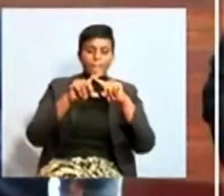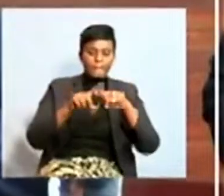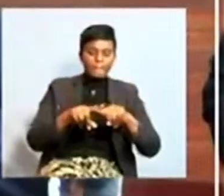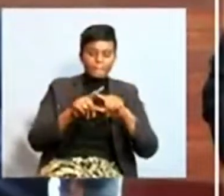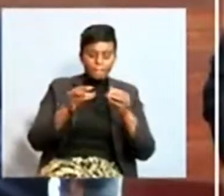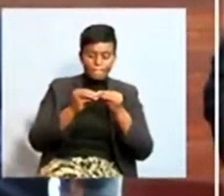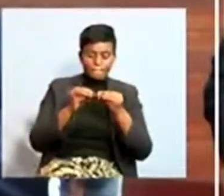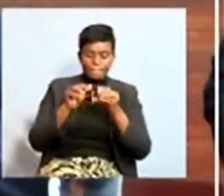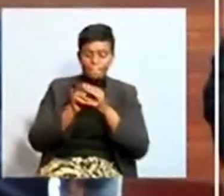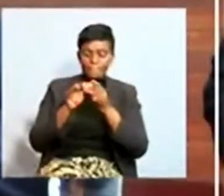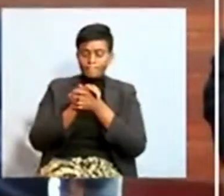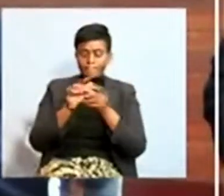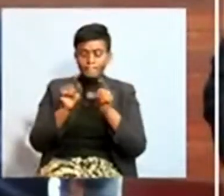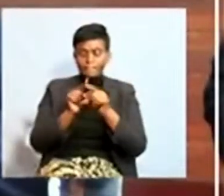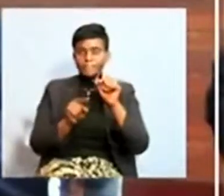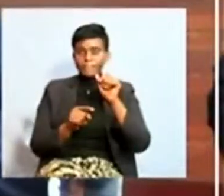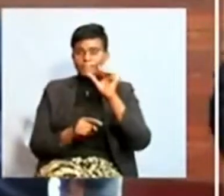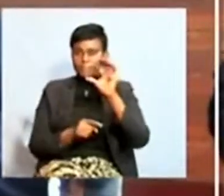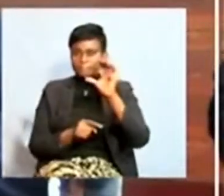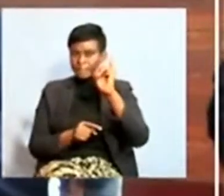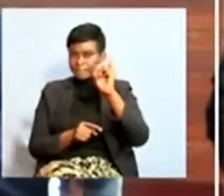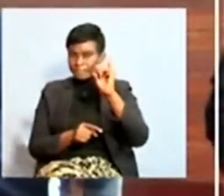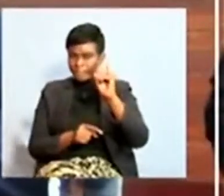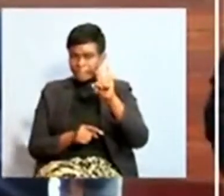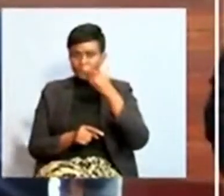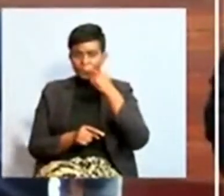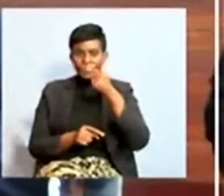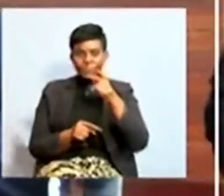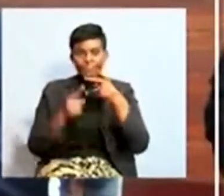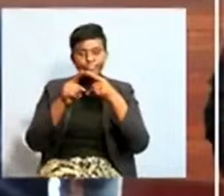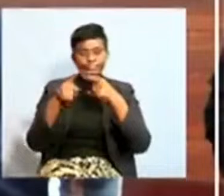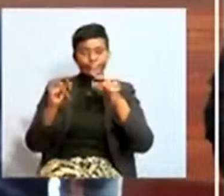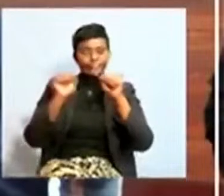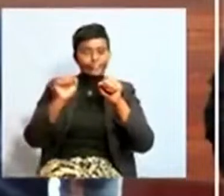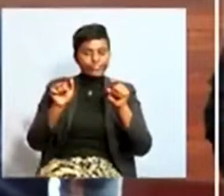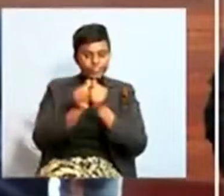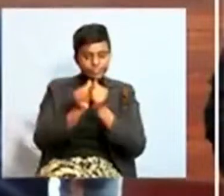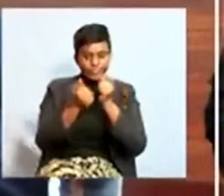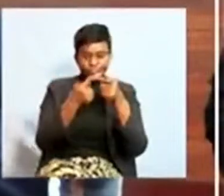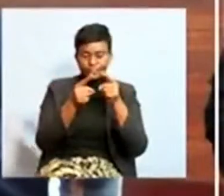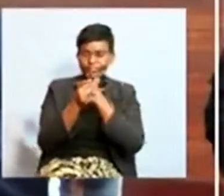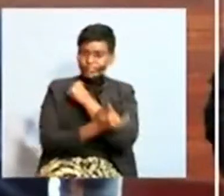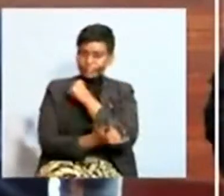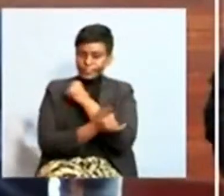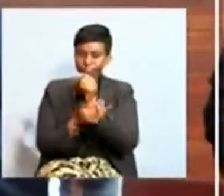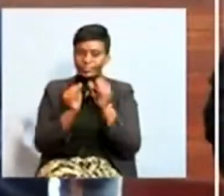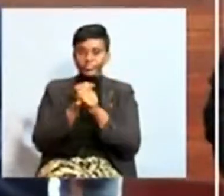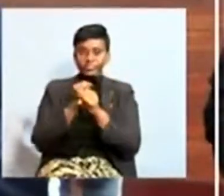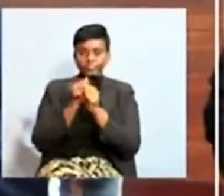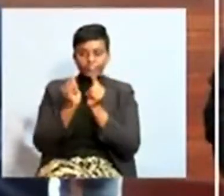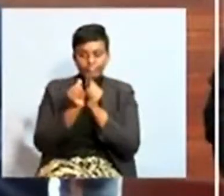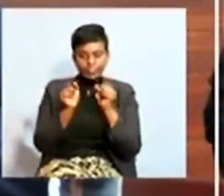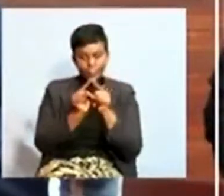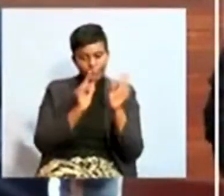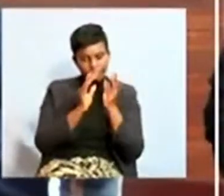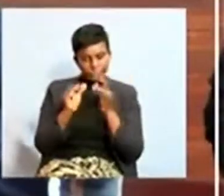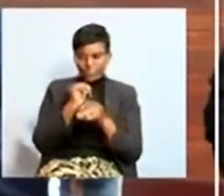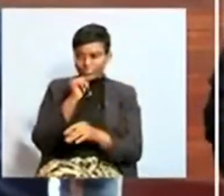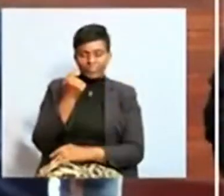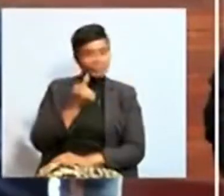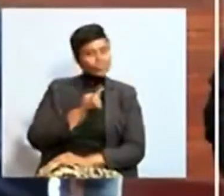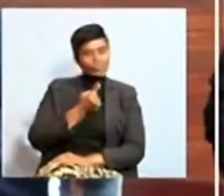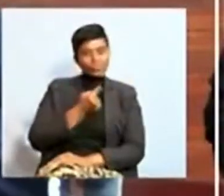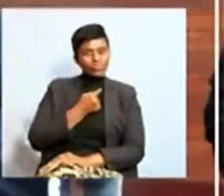the cooperation, like CIO has mentioned, the different abilities of the different countries to come together and plan not